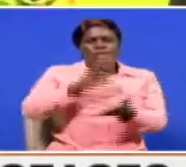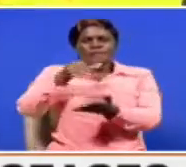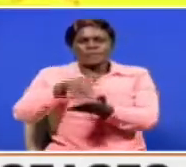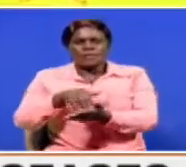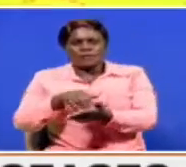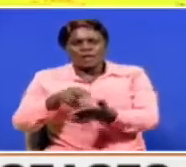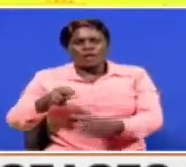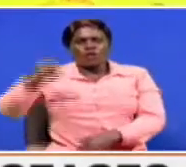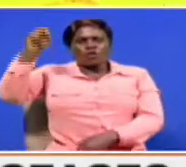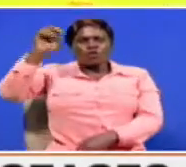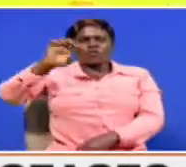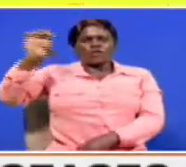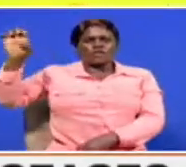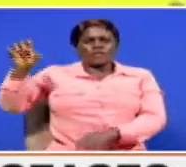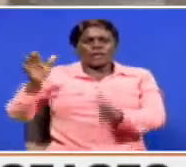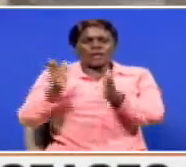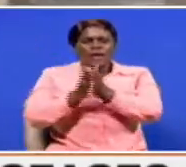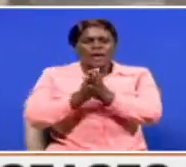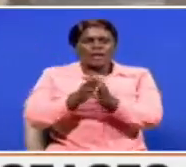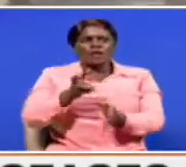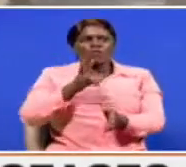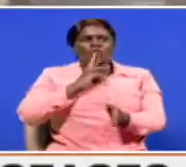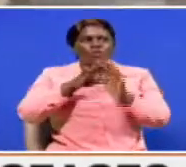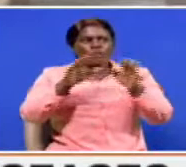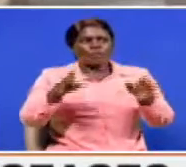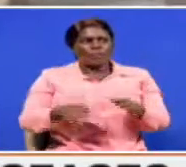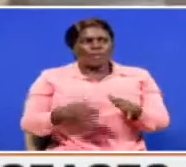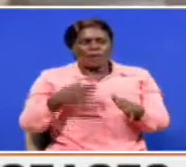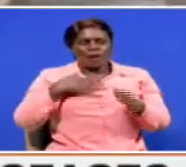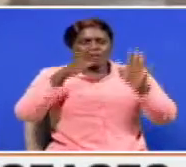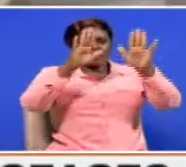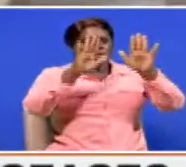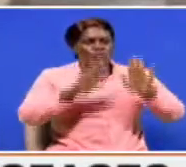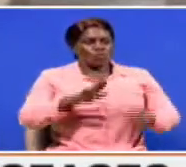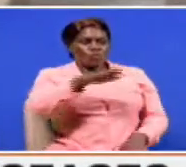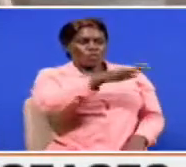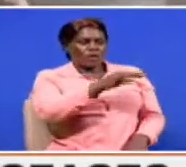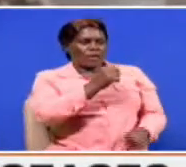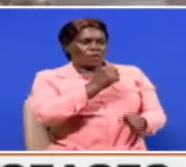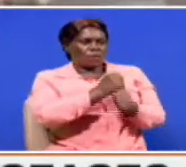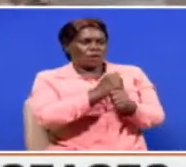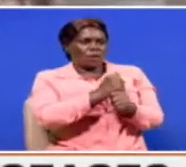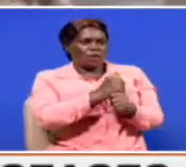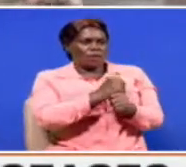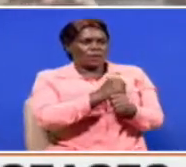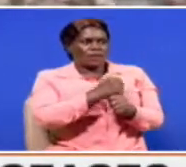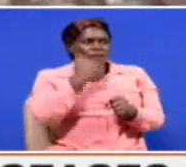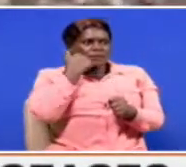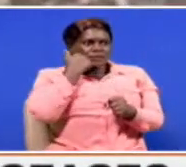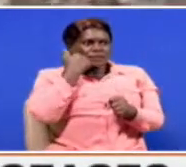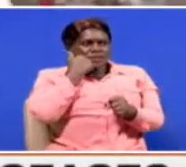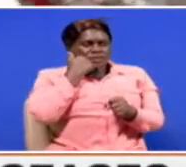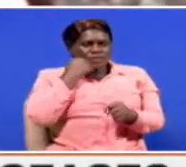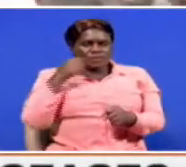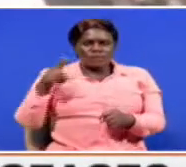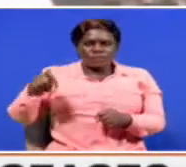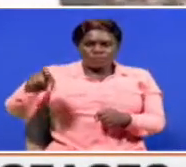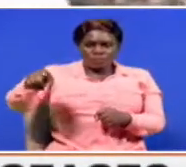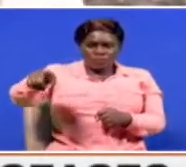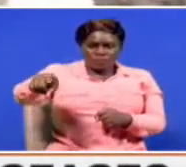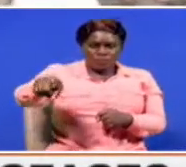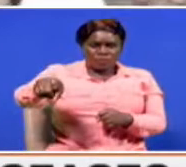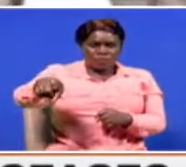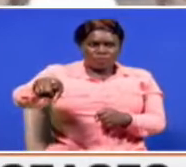Central, Northeastern and Lake region. In the Lake region counties where we are working, the prevalence for bilharzia